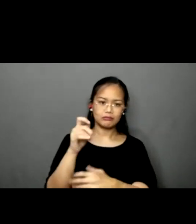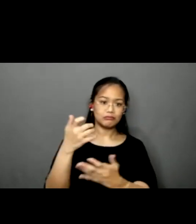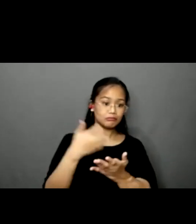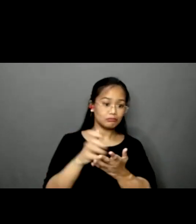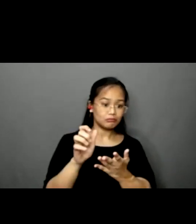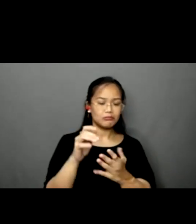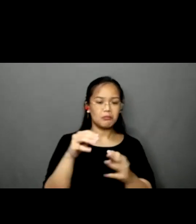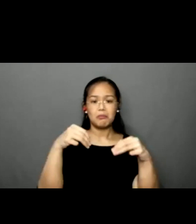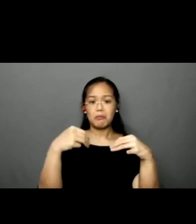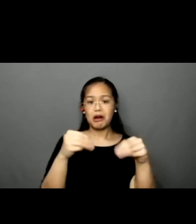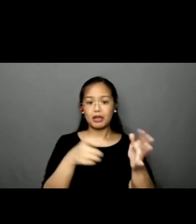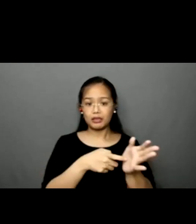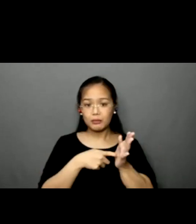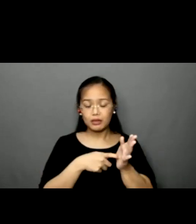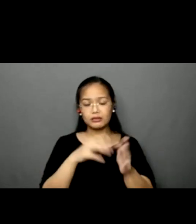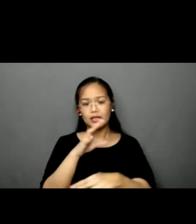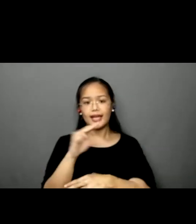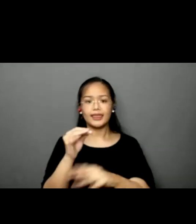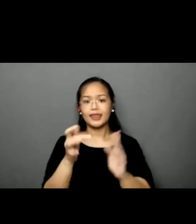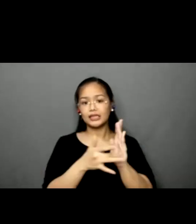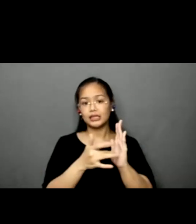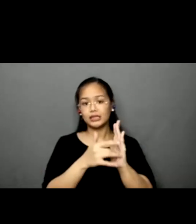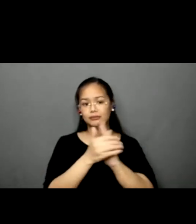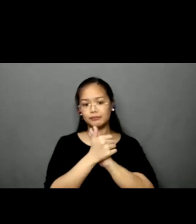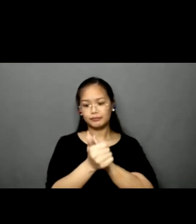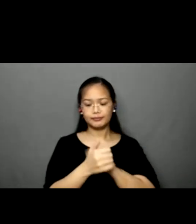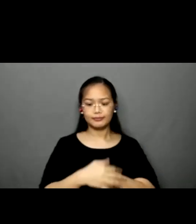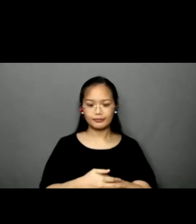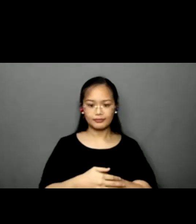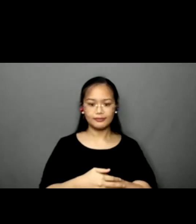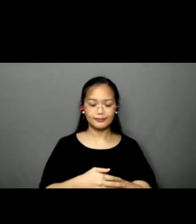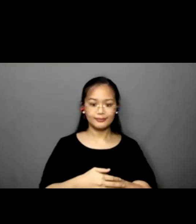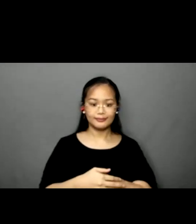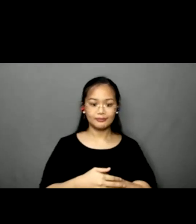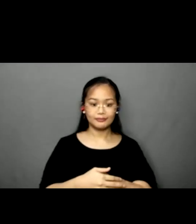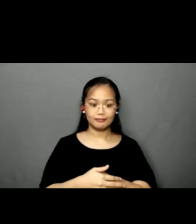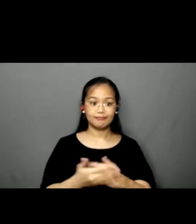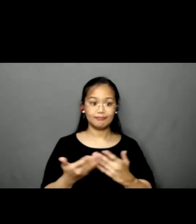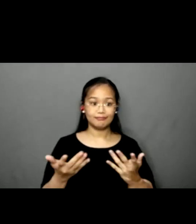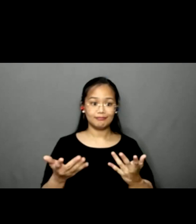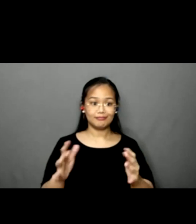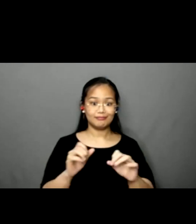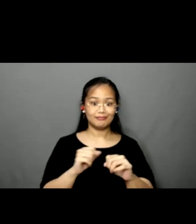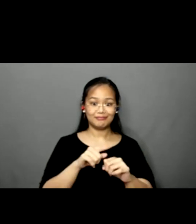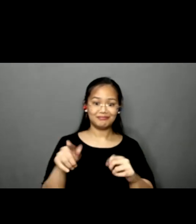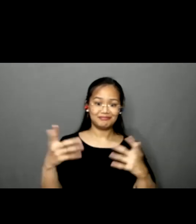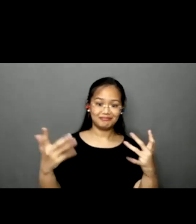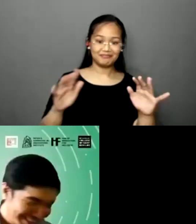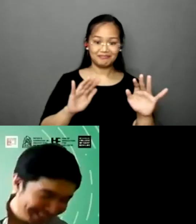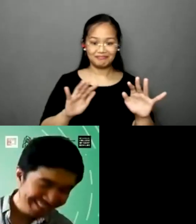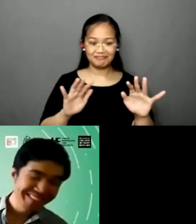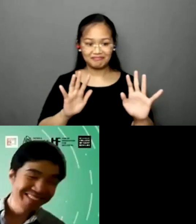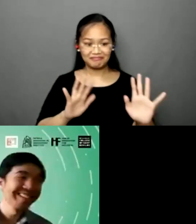technical expertise. All right, I think I let you guys breathe long enough. Again, don't be shy to send